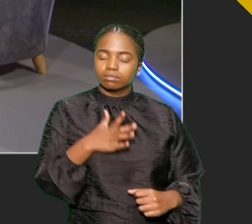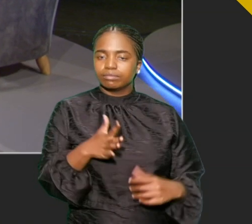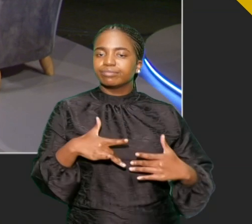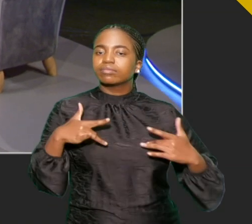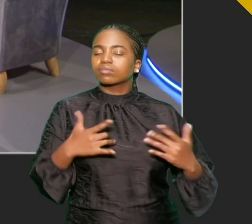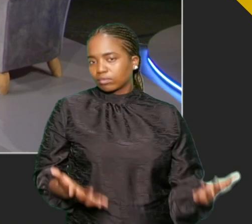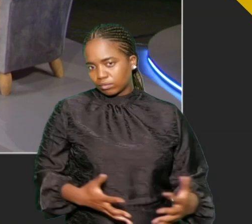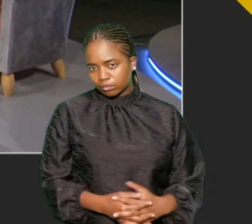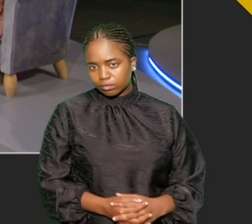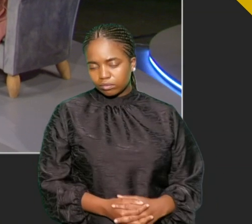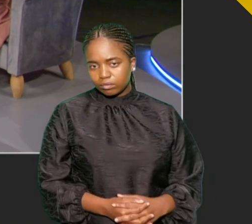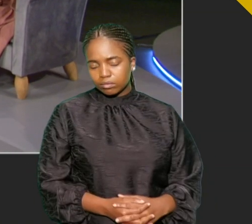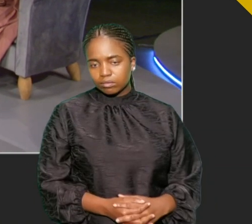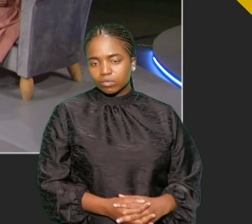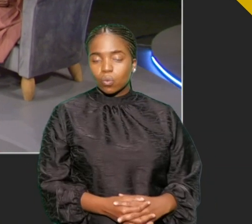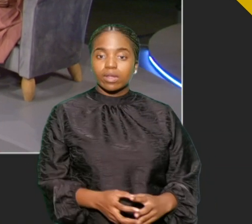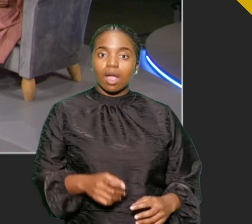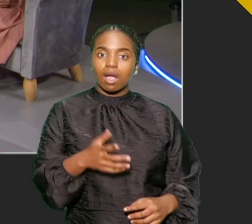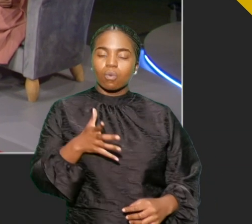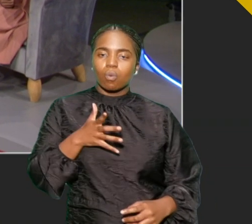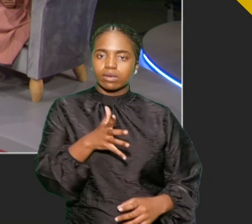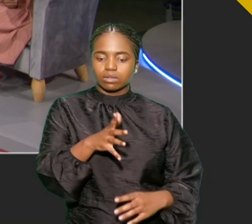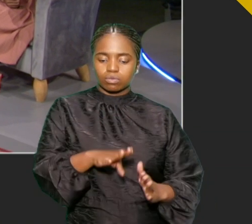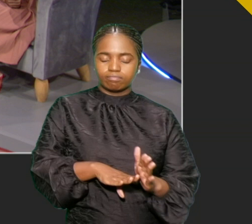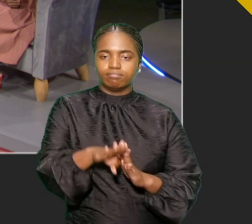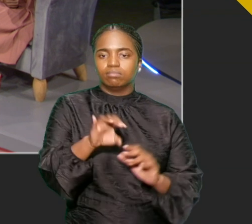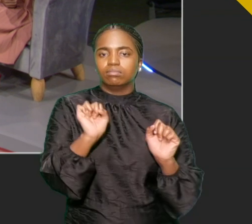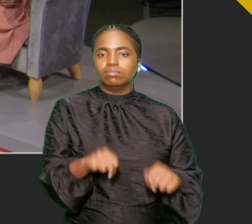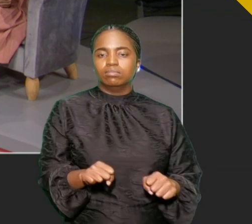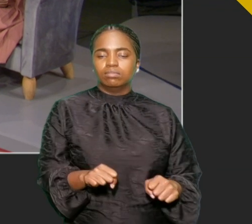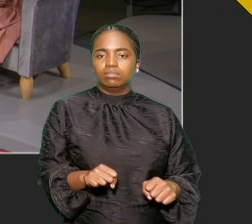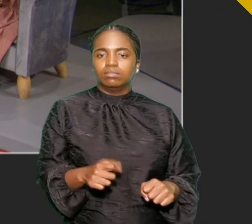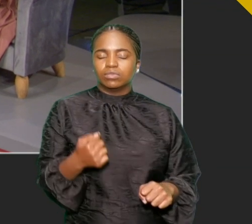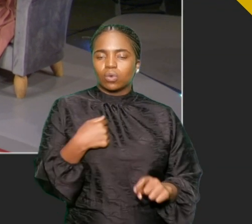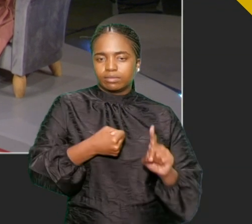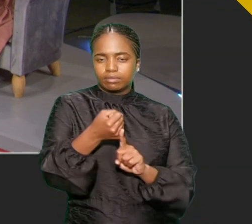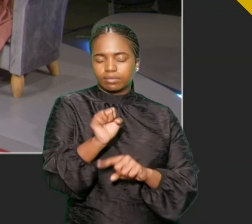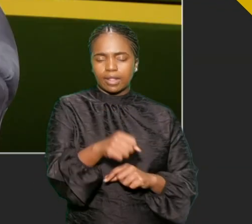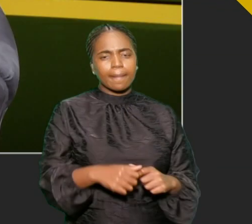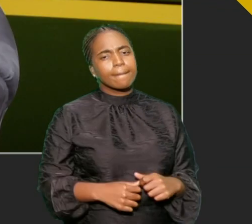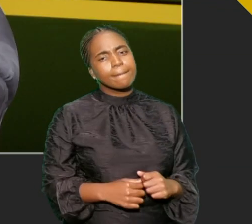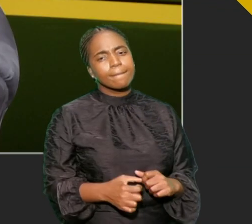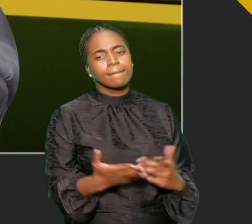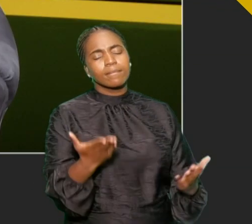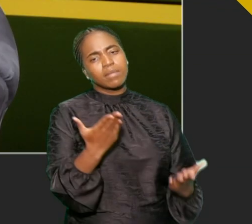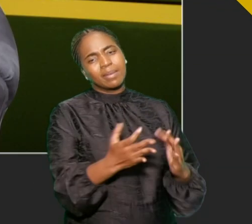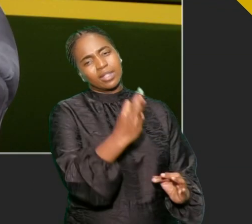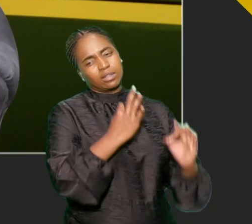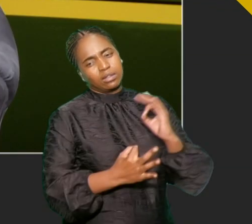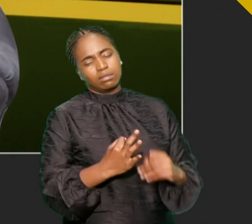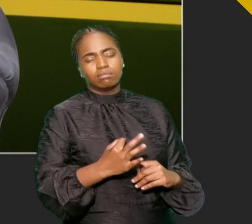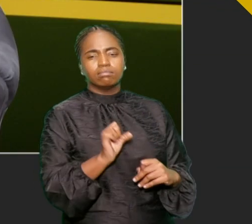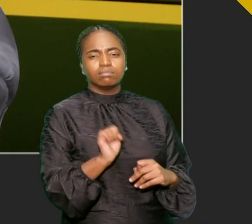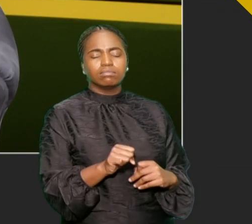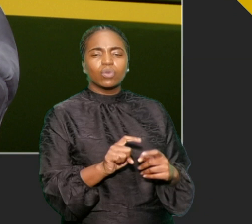Yeah. I wanted to beat this thing. So I just had to fight. And Thabo, what was Thazela Gabanzi about the